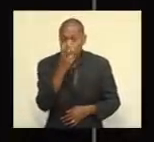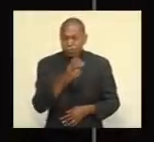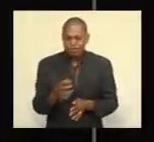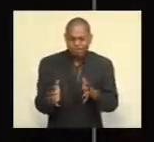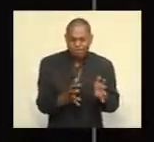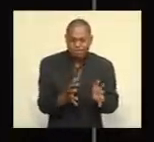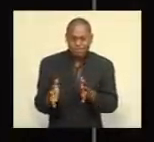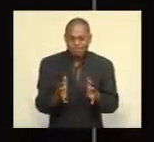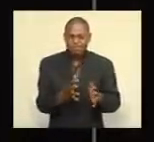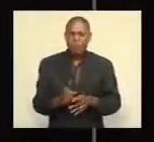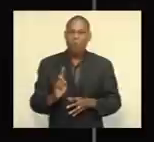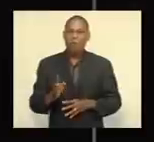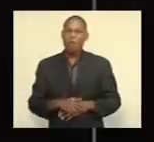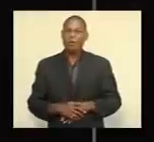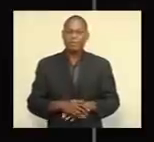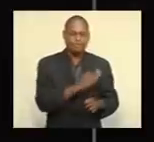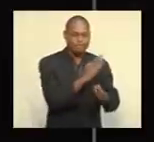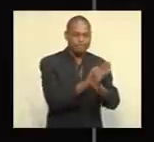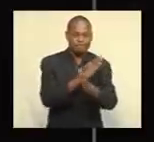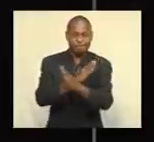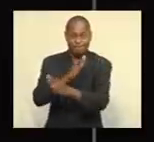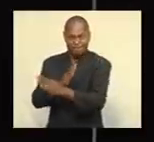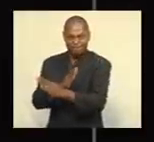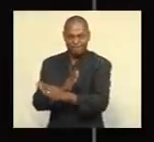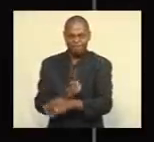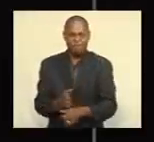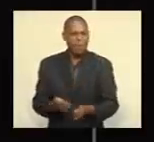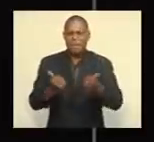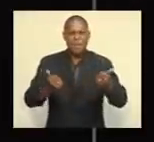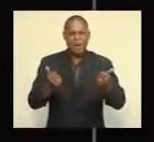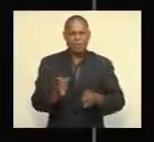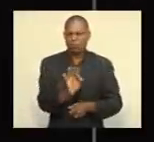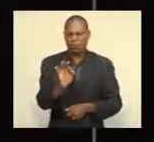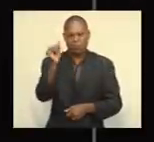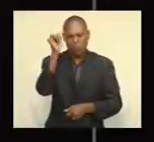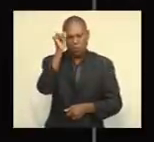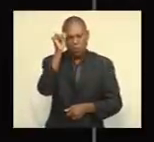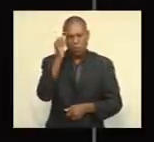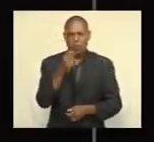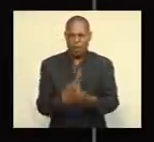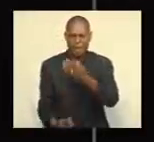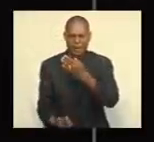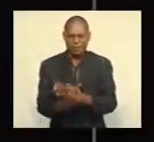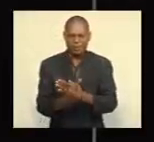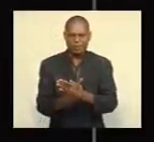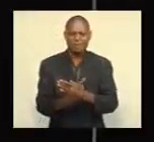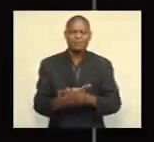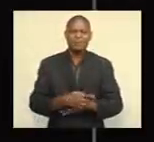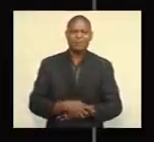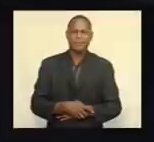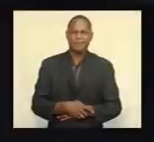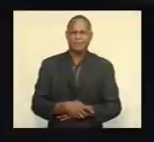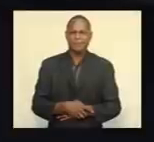Many people were not aware of the restriction and were advised by police to return home. Felipe Naikaso has